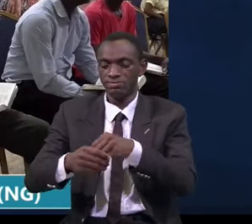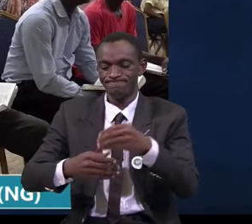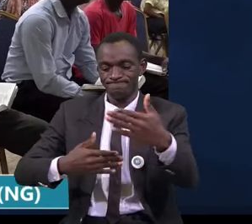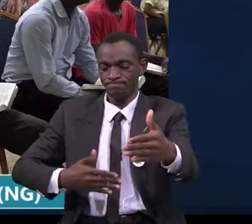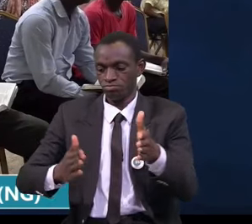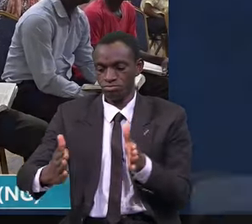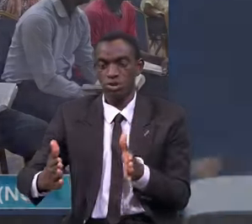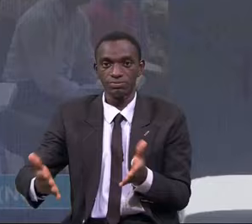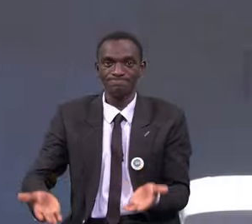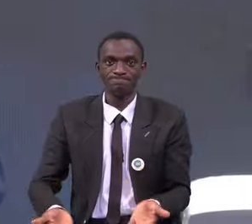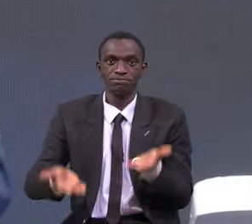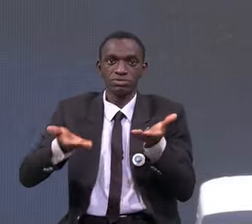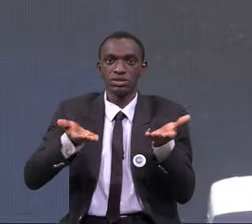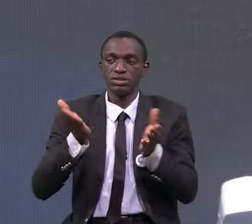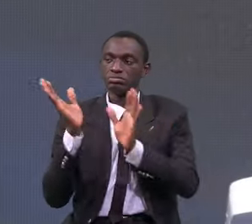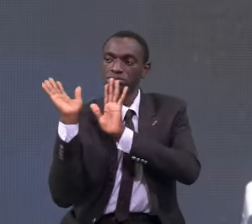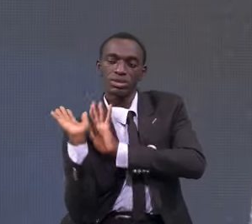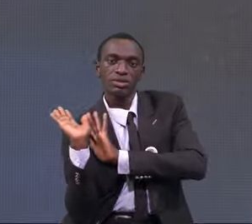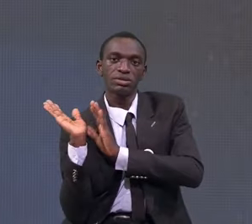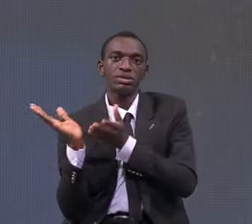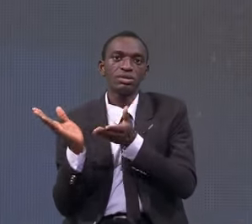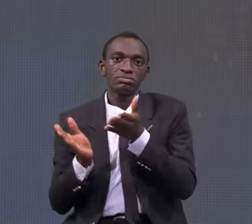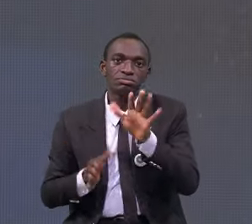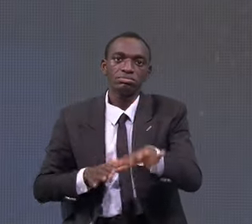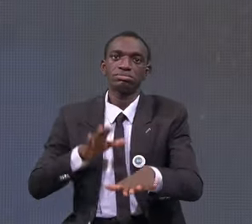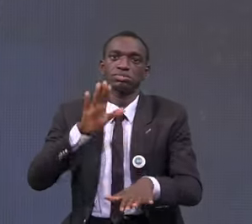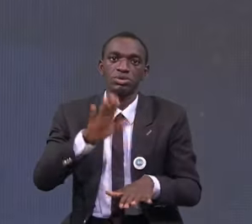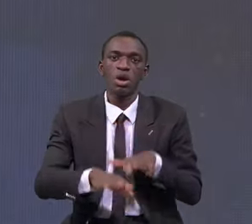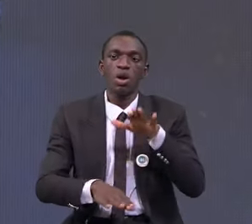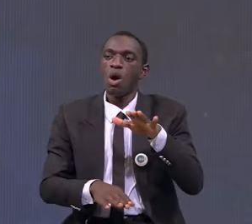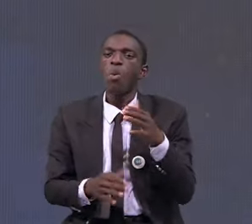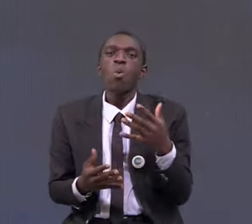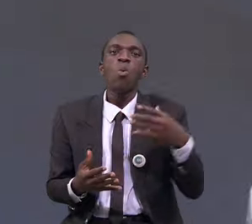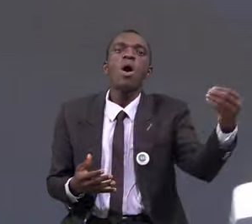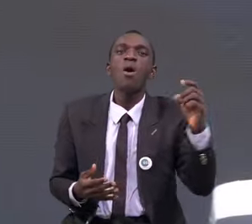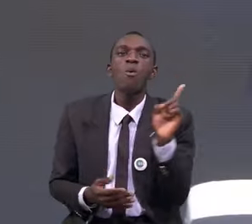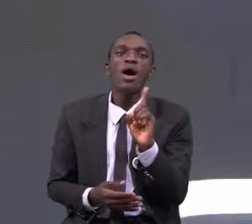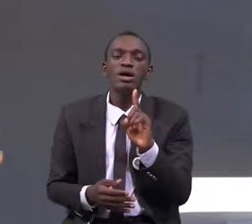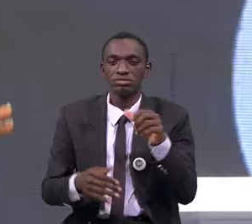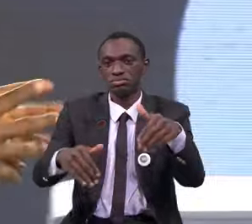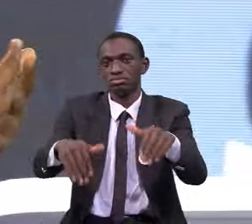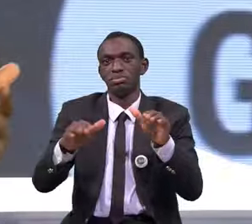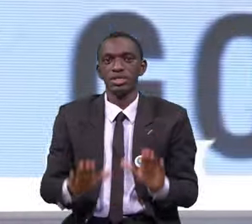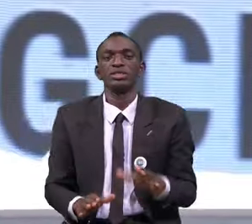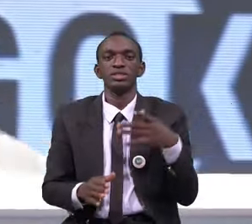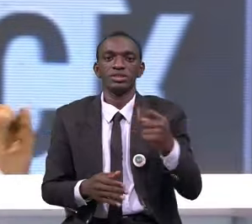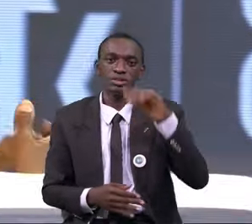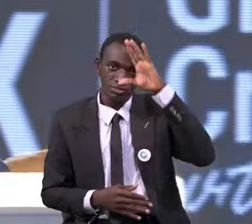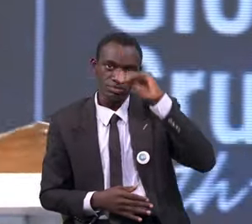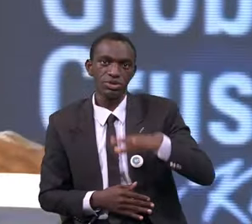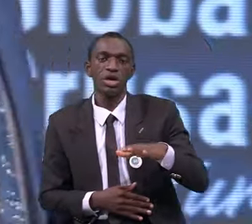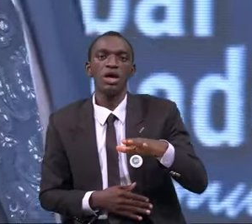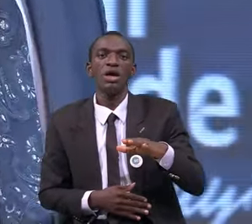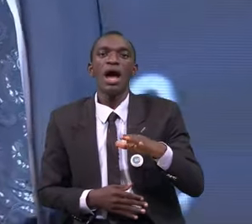the coffin away. They were going to bury that child. They were going to bury